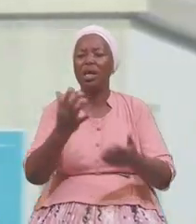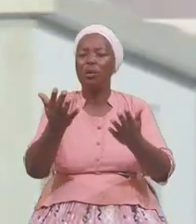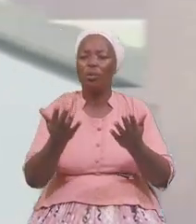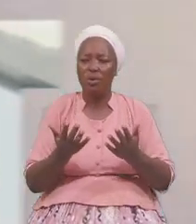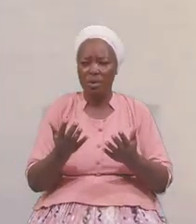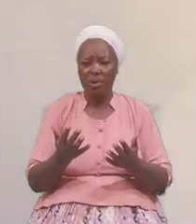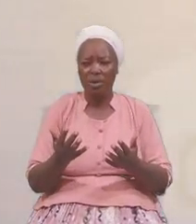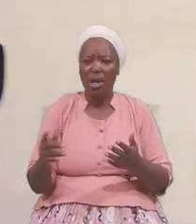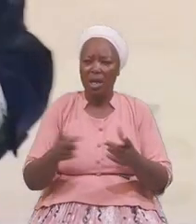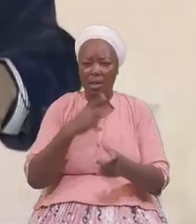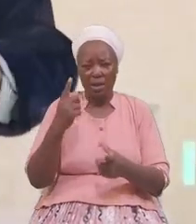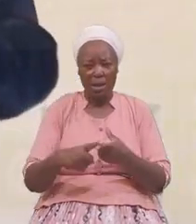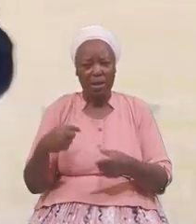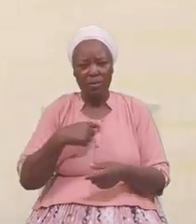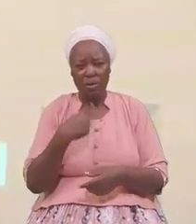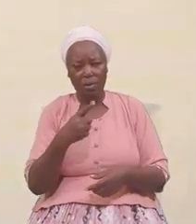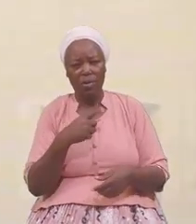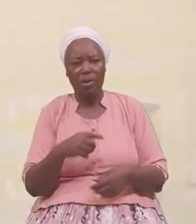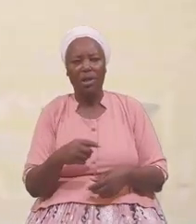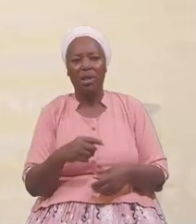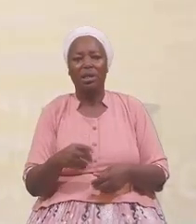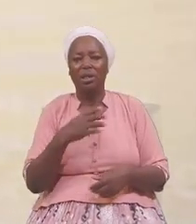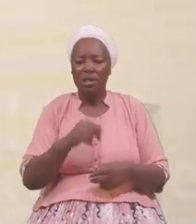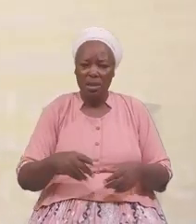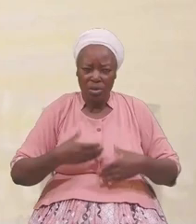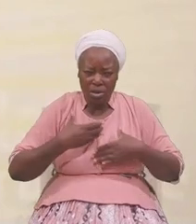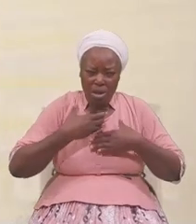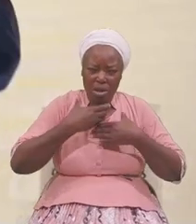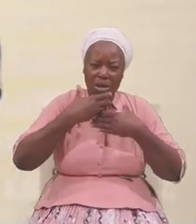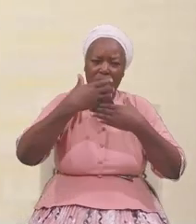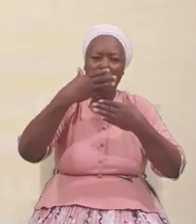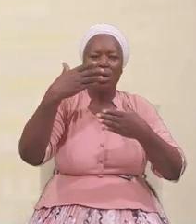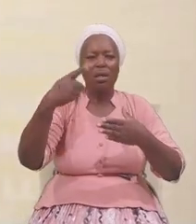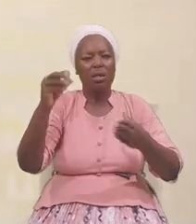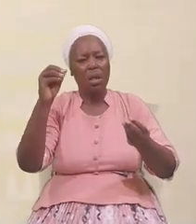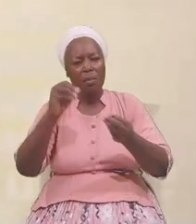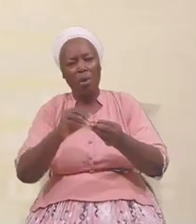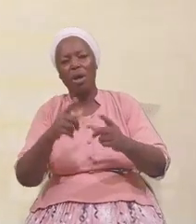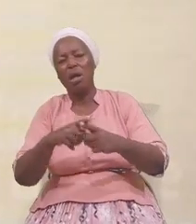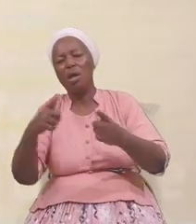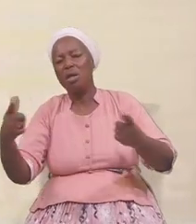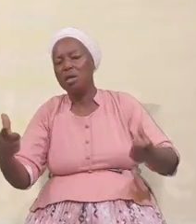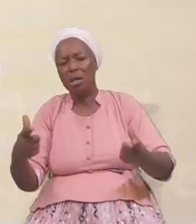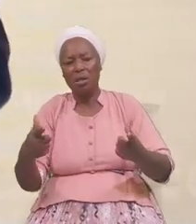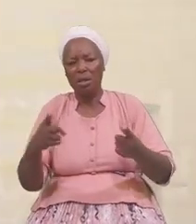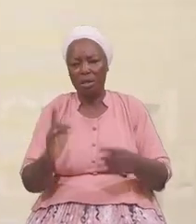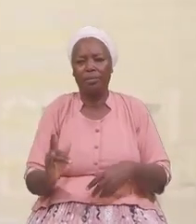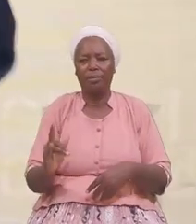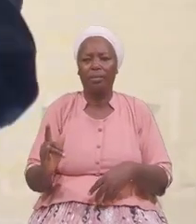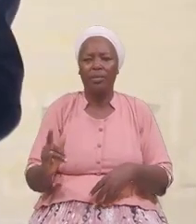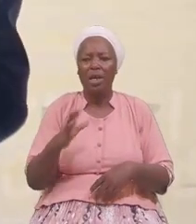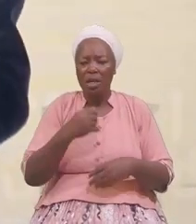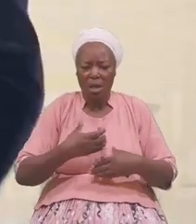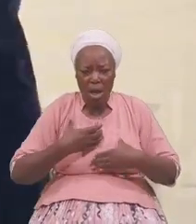want. Then we're told he cried the more a great deal. He